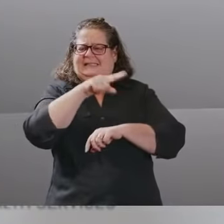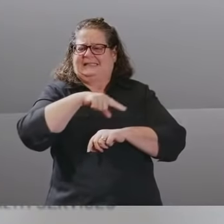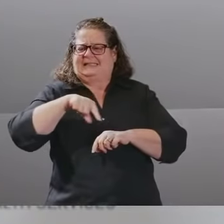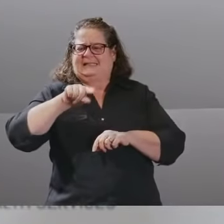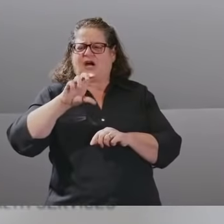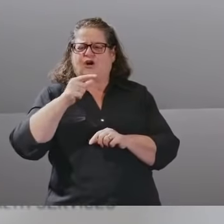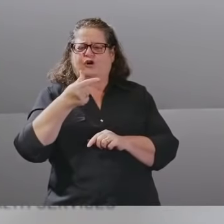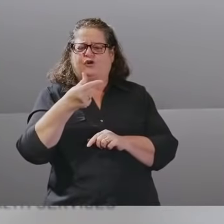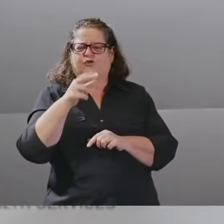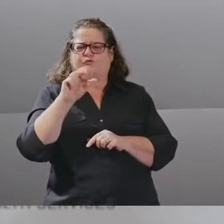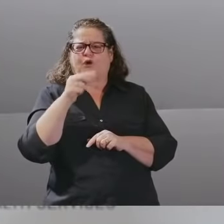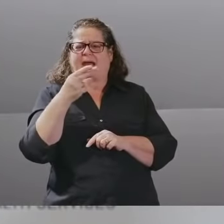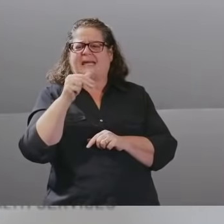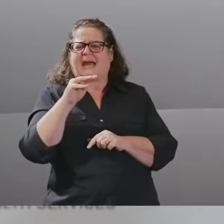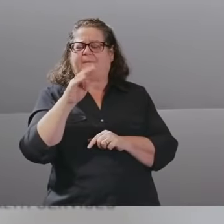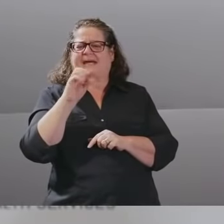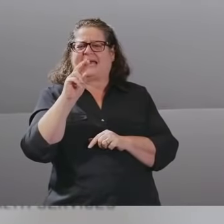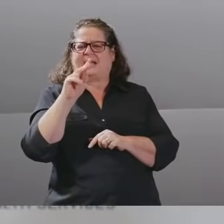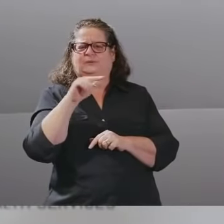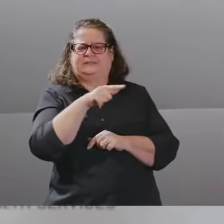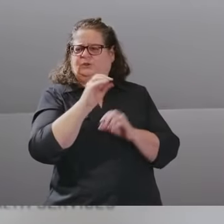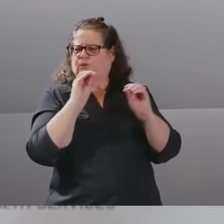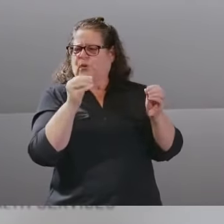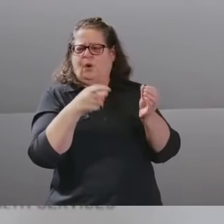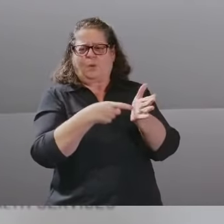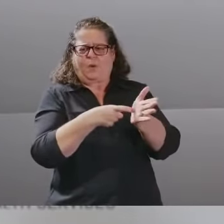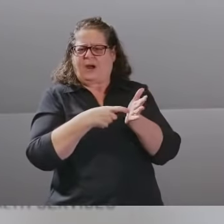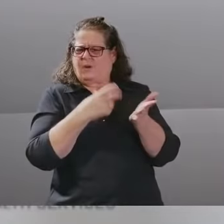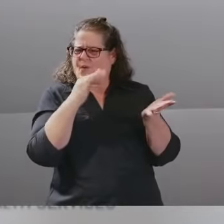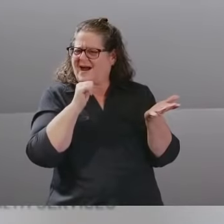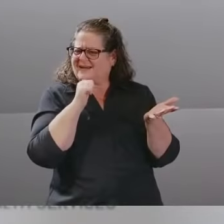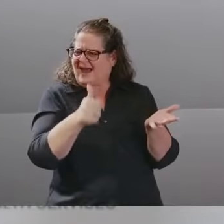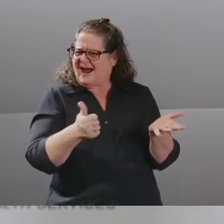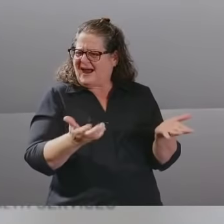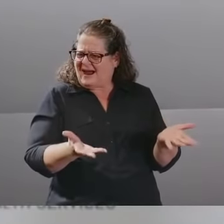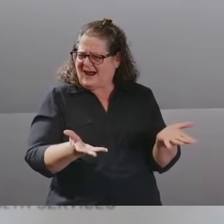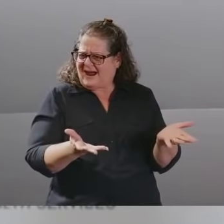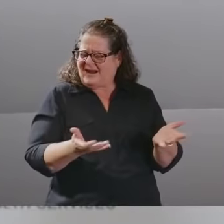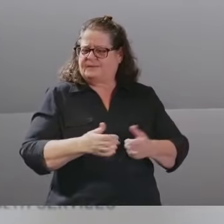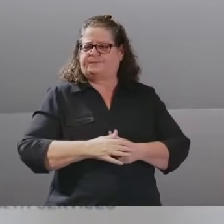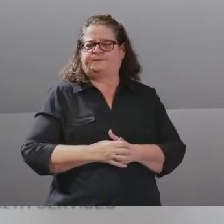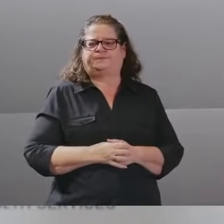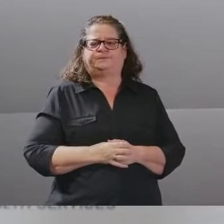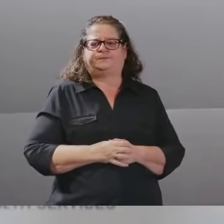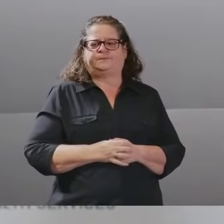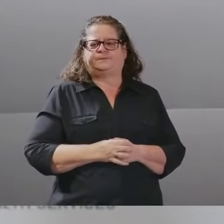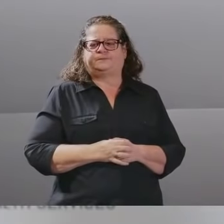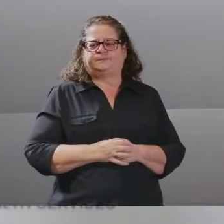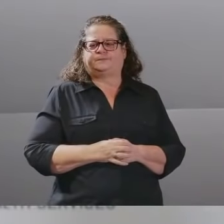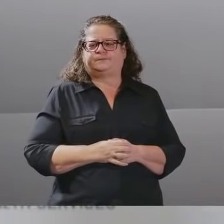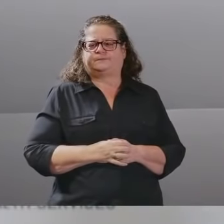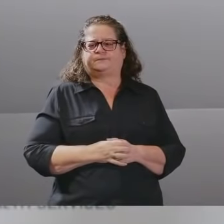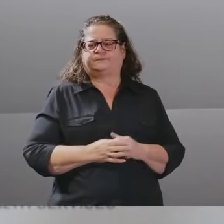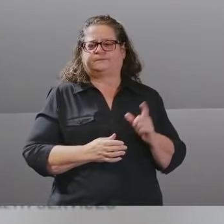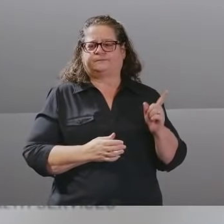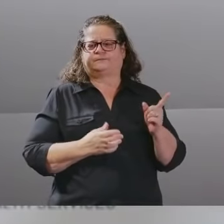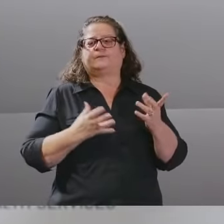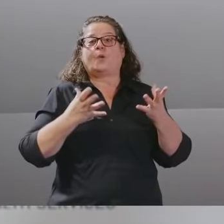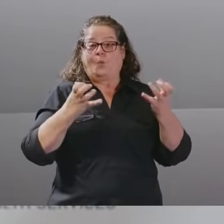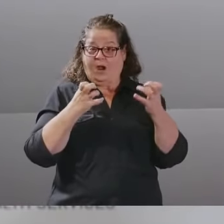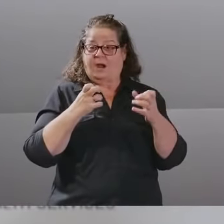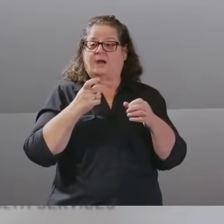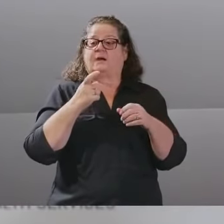So, Stephanie, I want people to wear masks. Masks work. We have been putting dollars